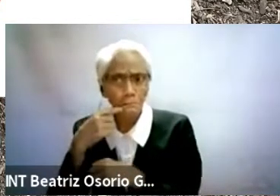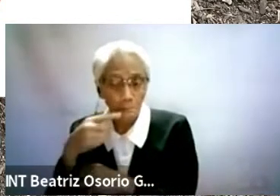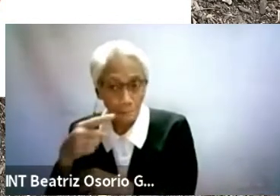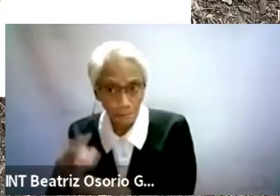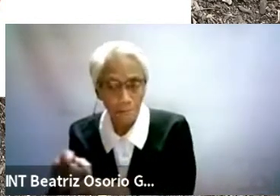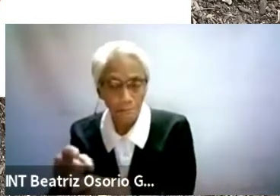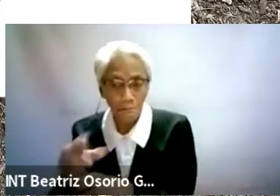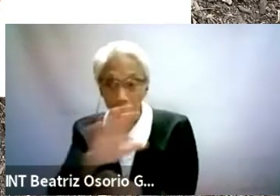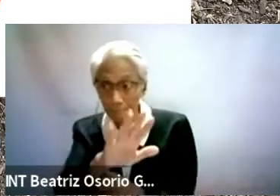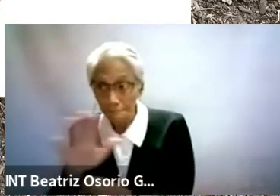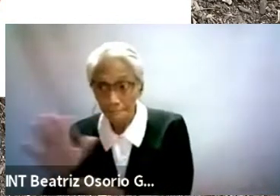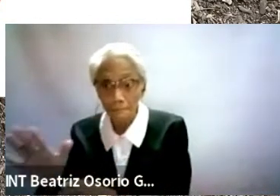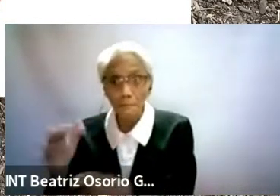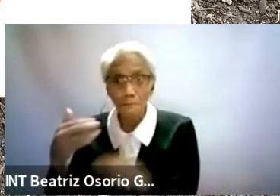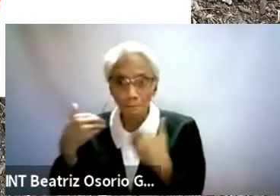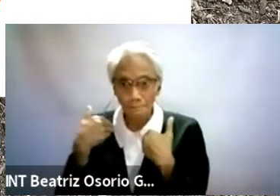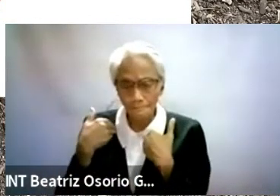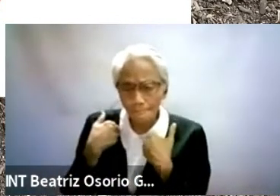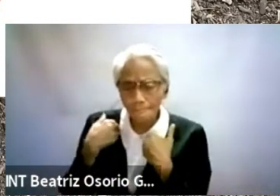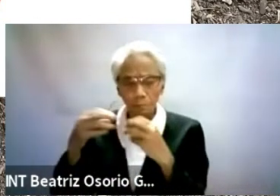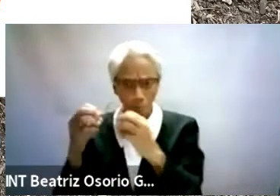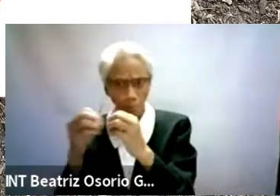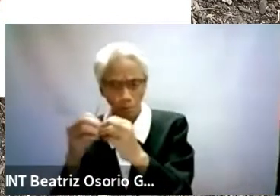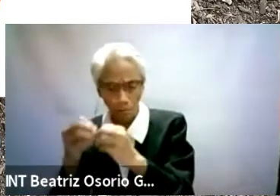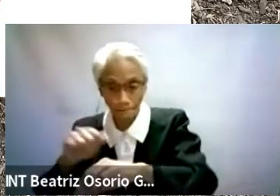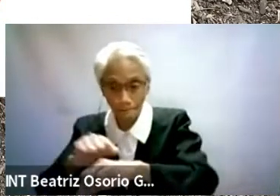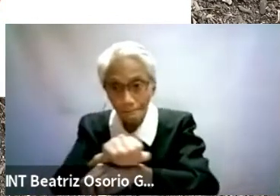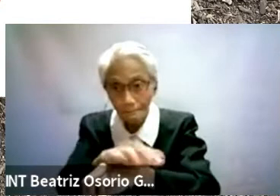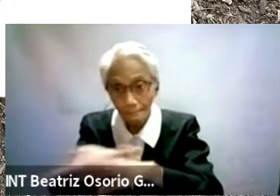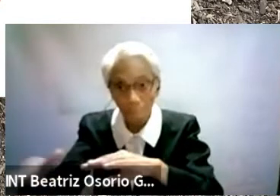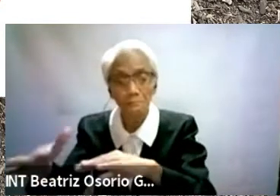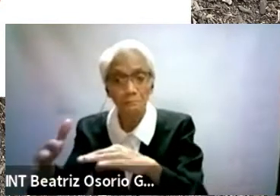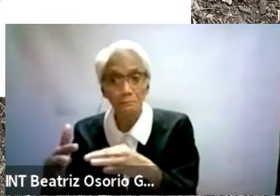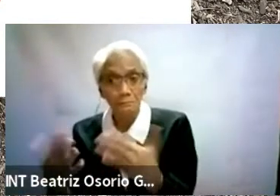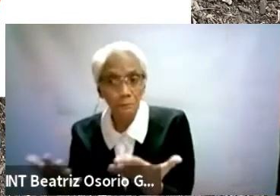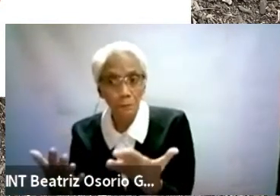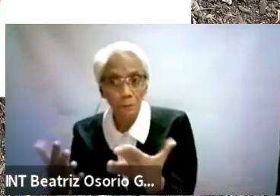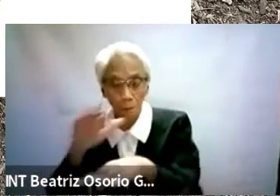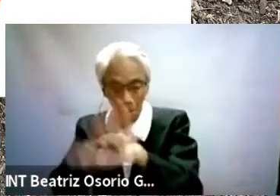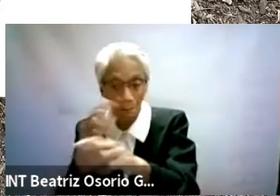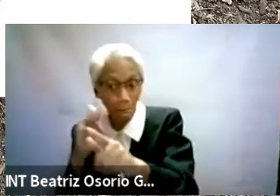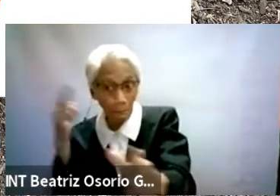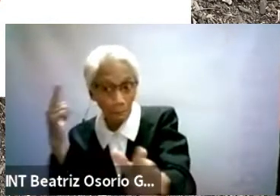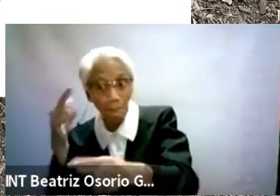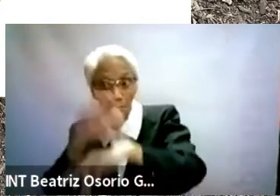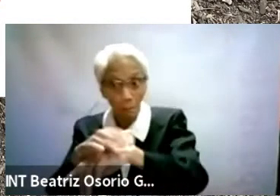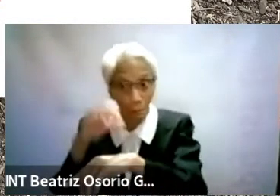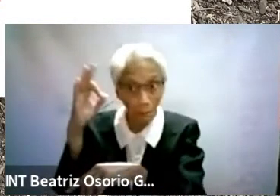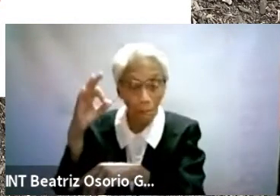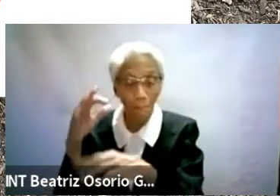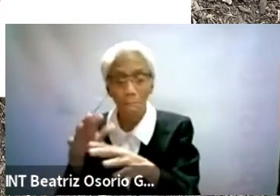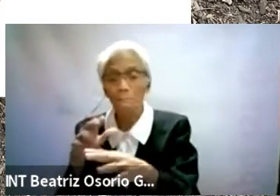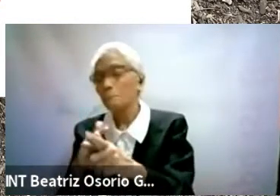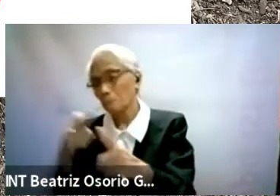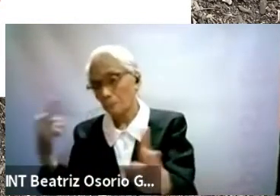work, one would capture much more effectively the way in which the online and offline are now integrated.